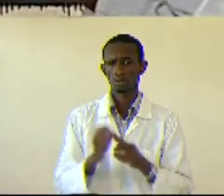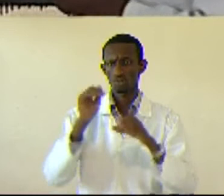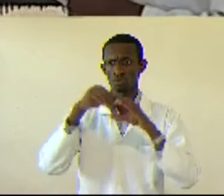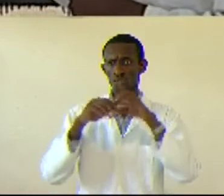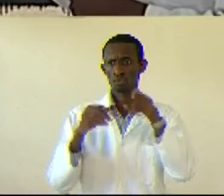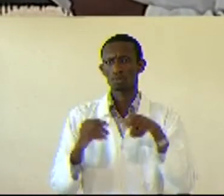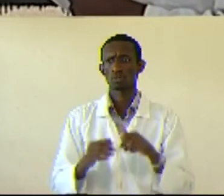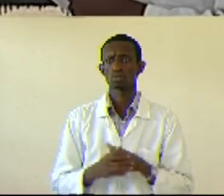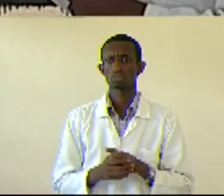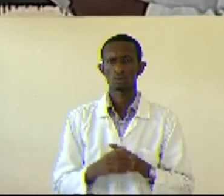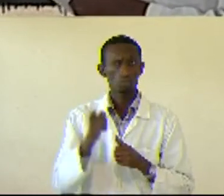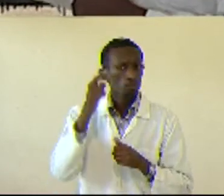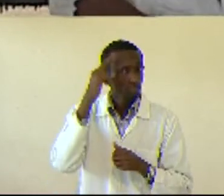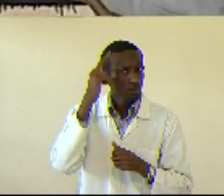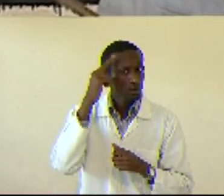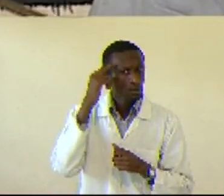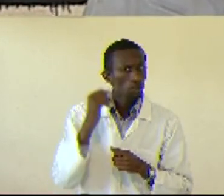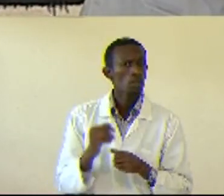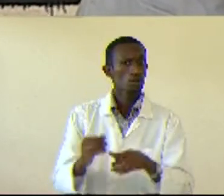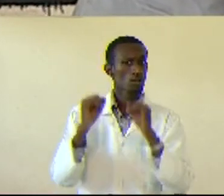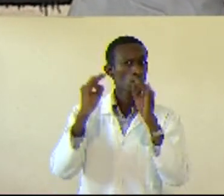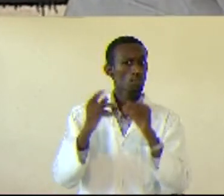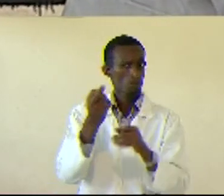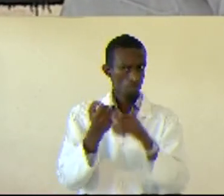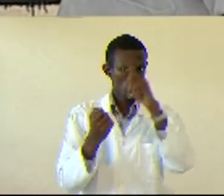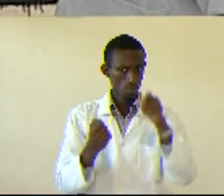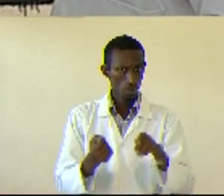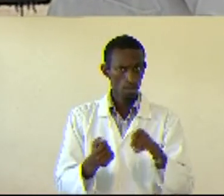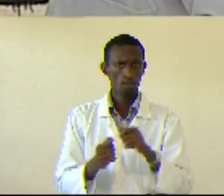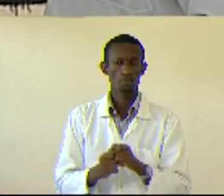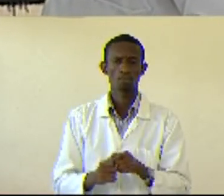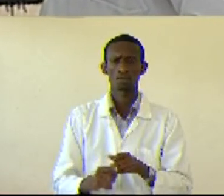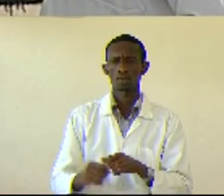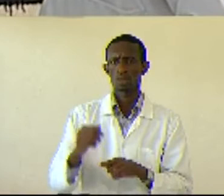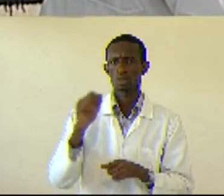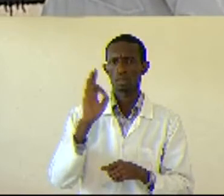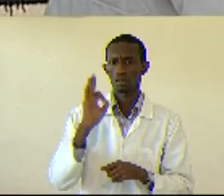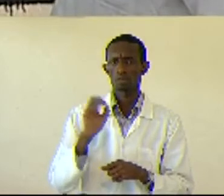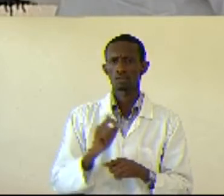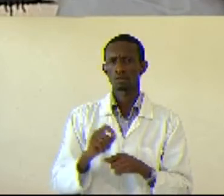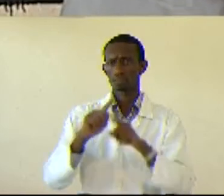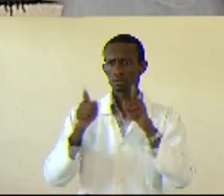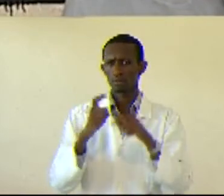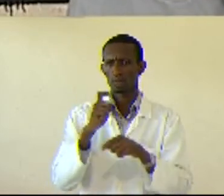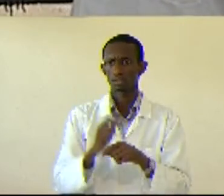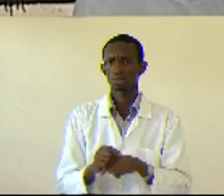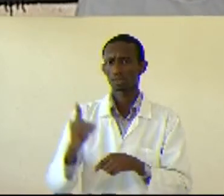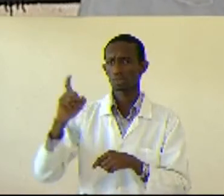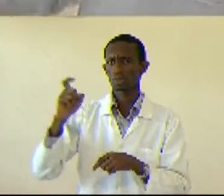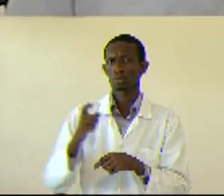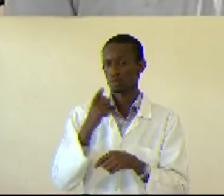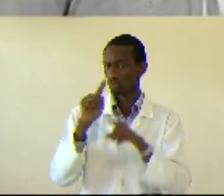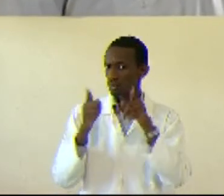integrands, you remember that when you have an integral of f of x dx, this is known as